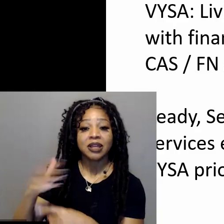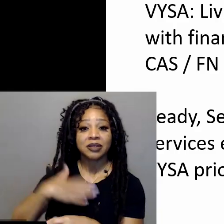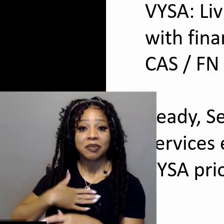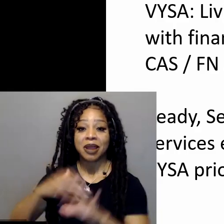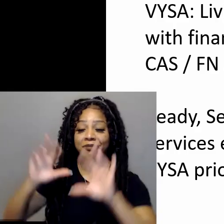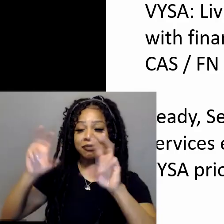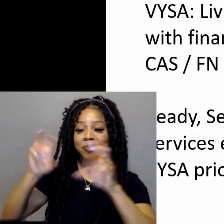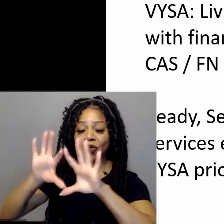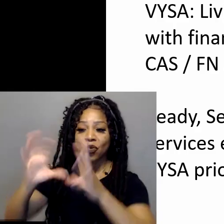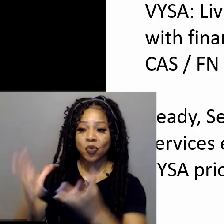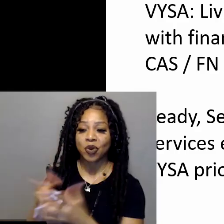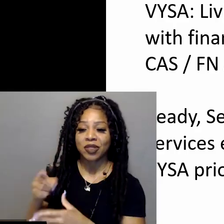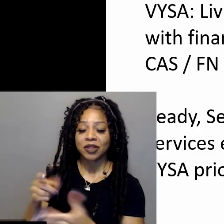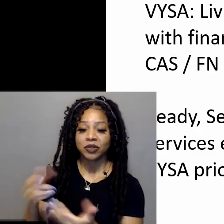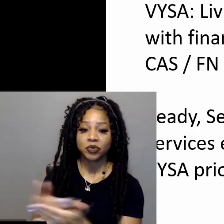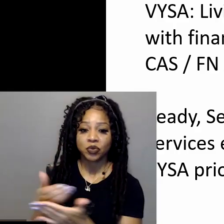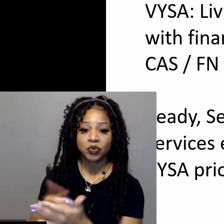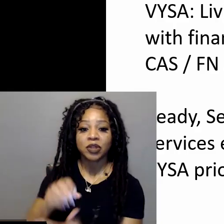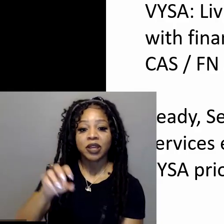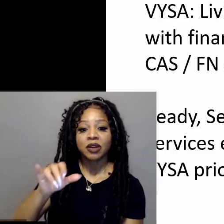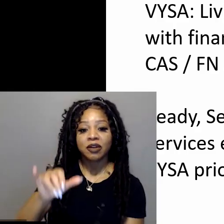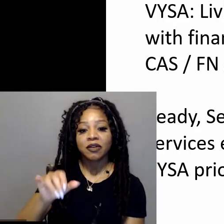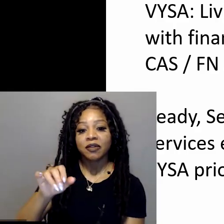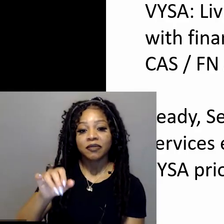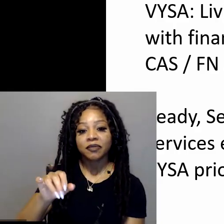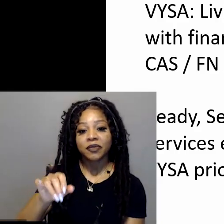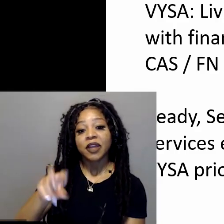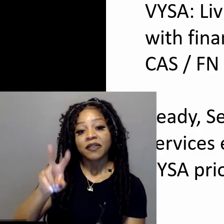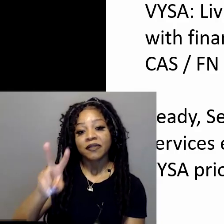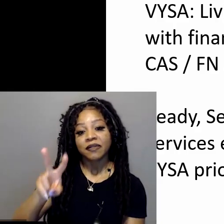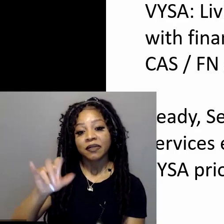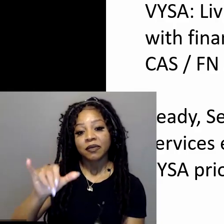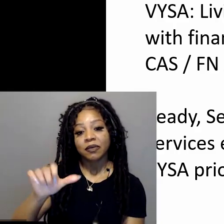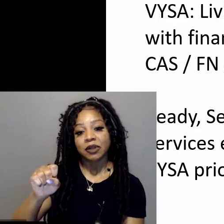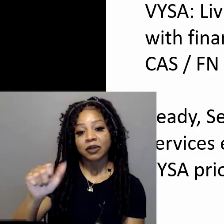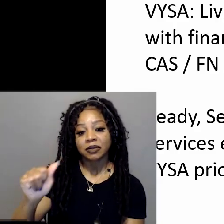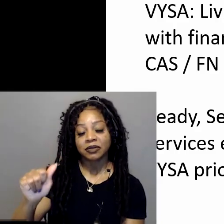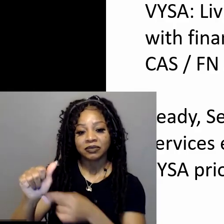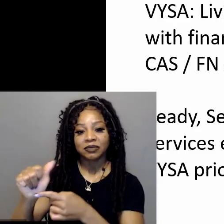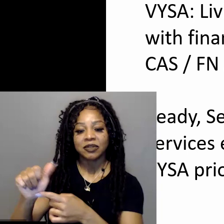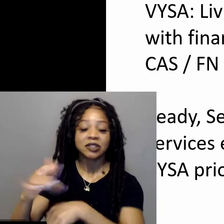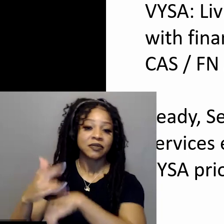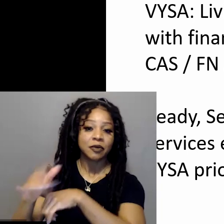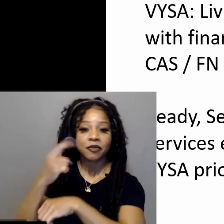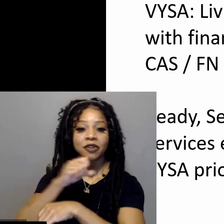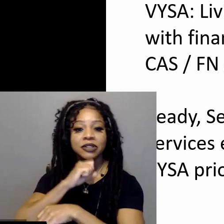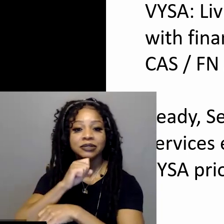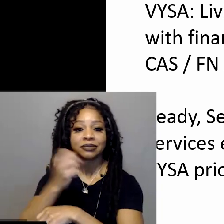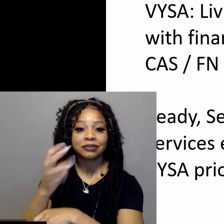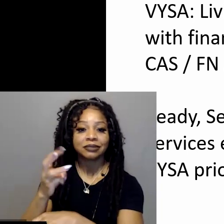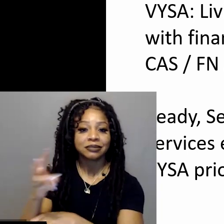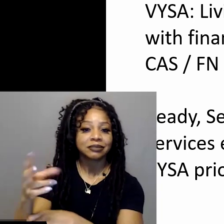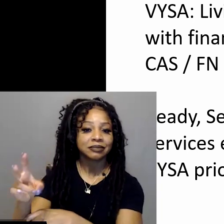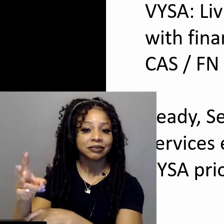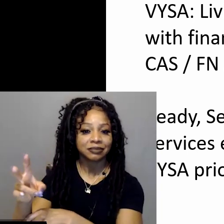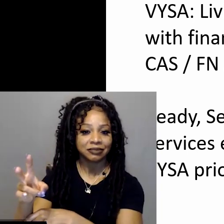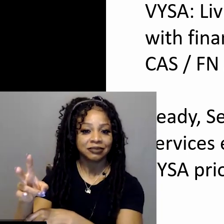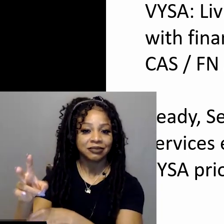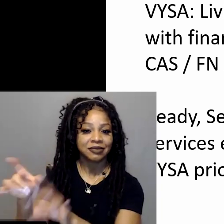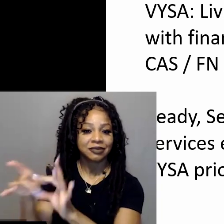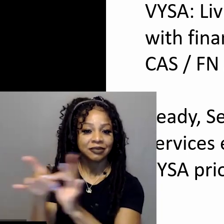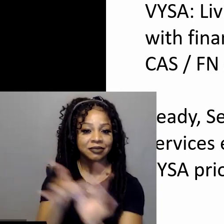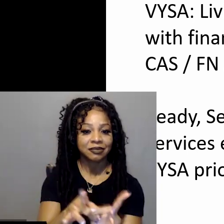this is new-ish. Voluntary youth service agreements are now available to 16 and 17-year-olds with